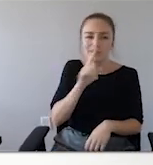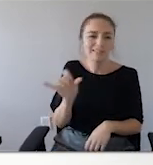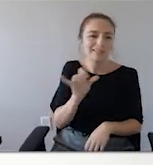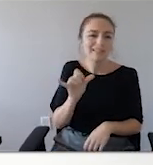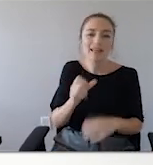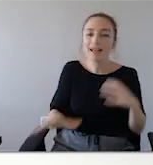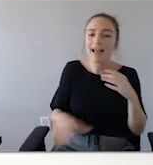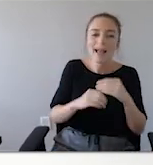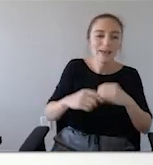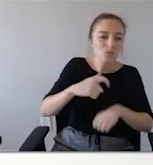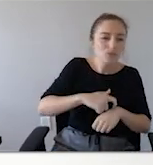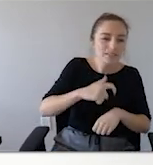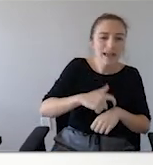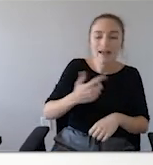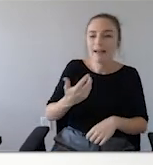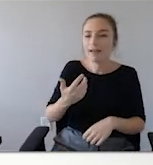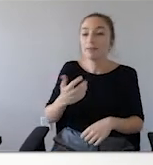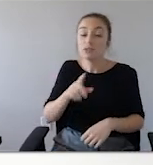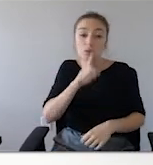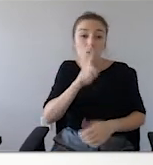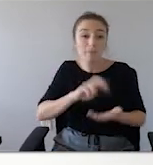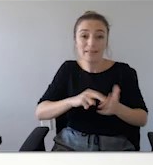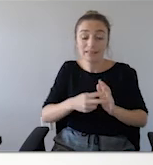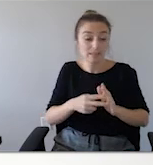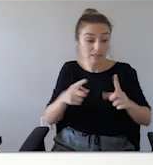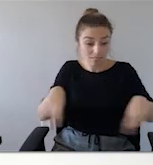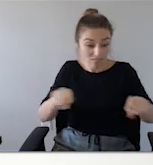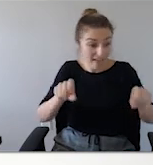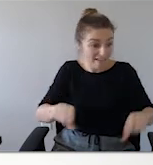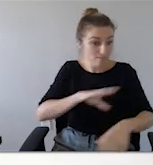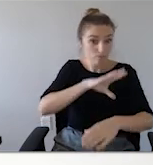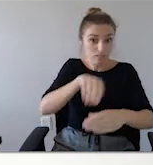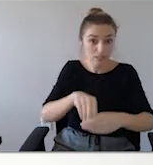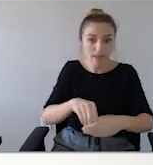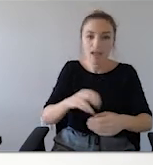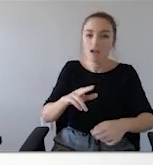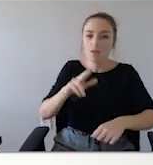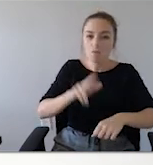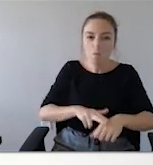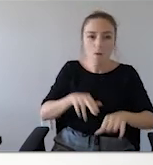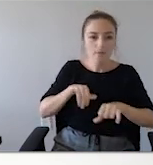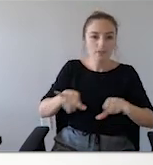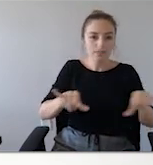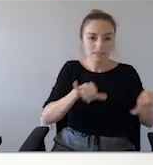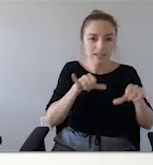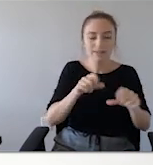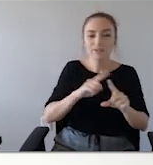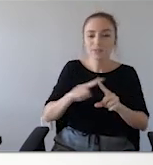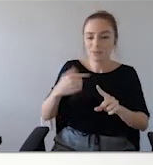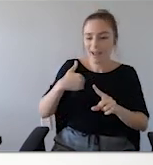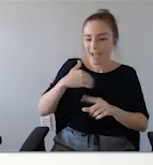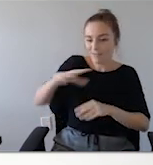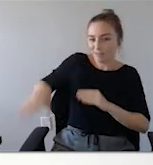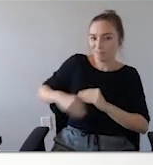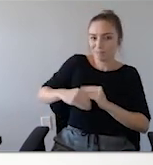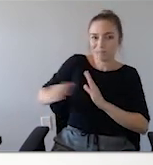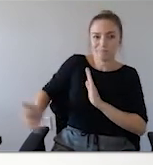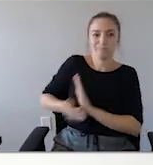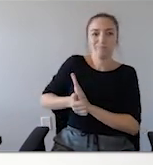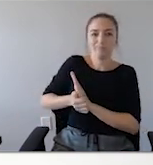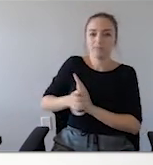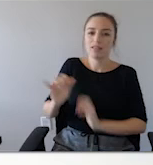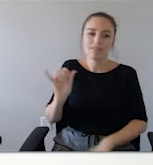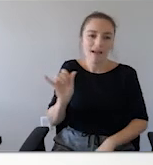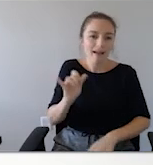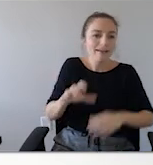regular standards. Like I said, extra time. We heard the speaker this morning, if you got to see him, he had enlarged print when he was in